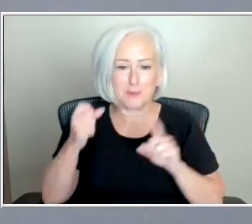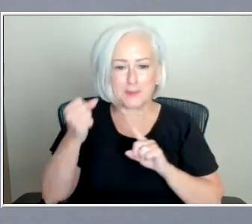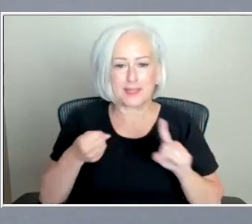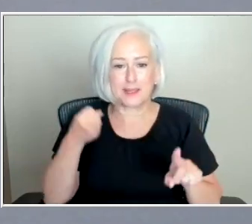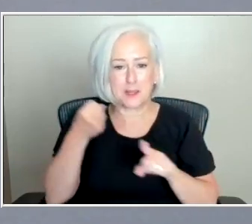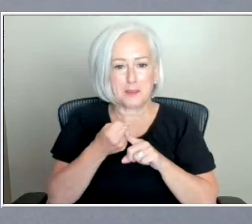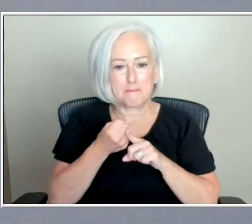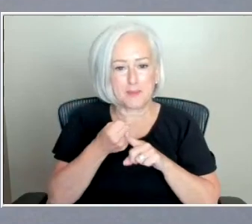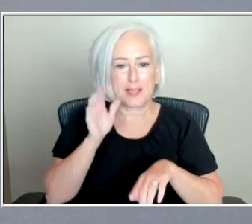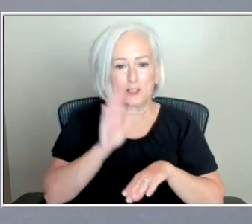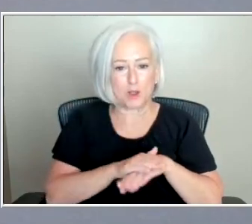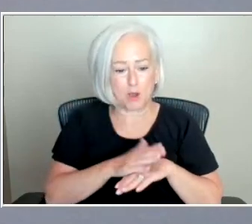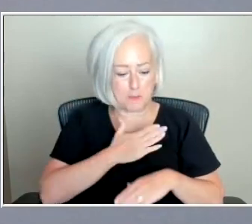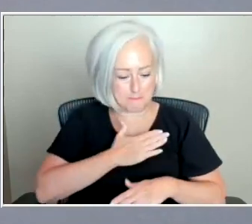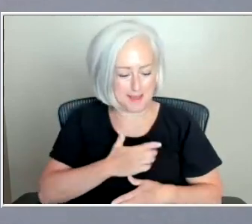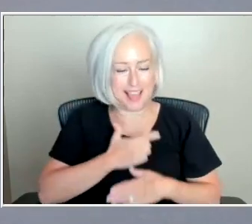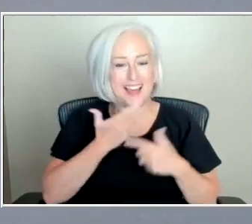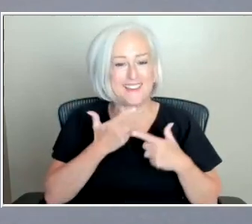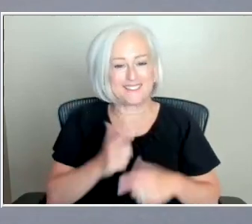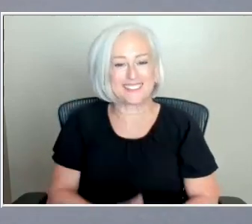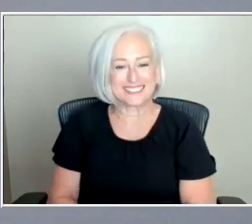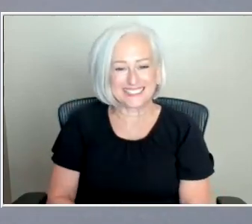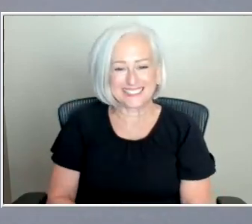on my life.